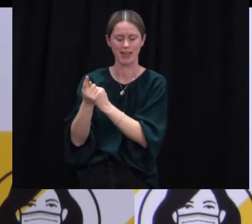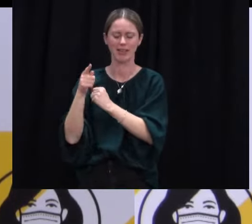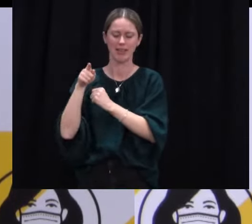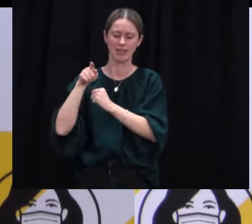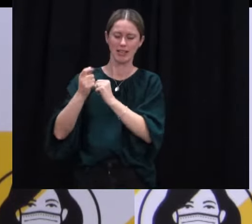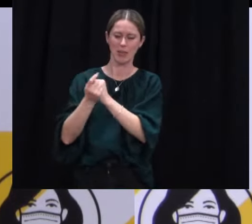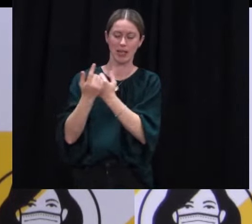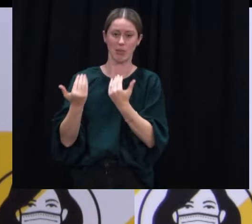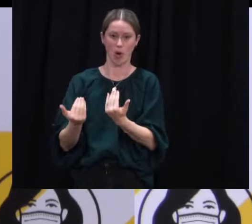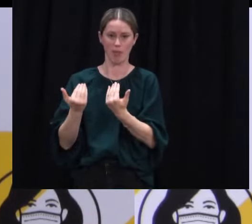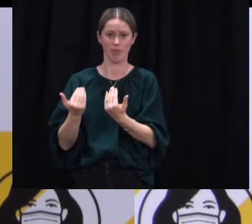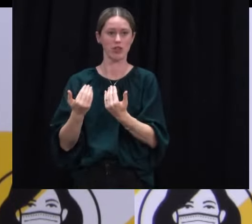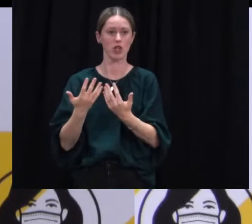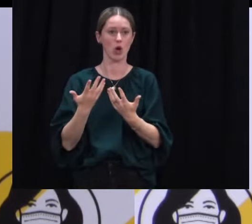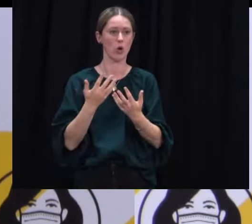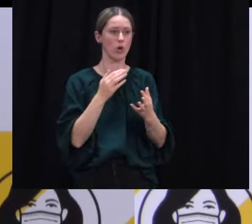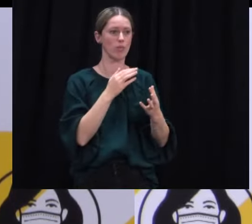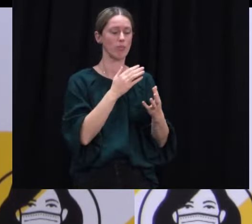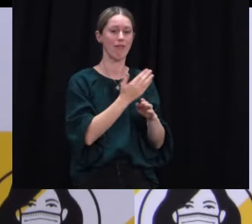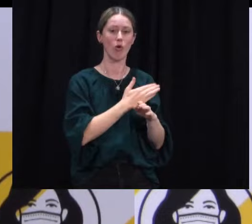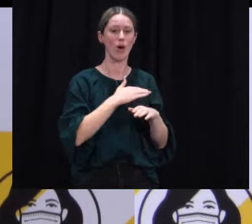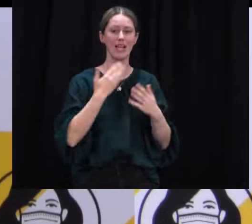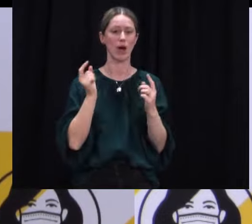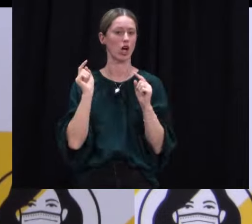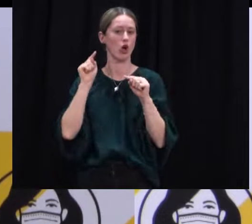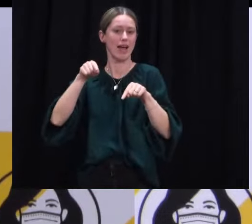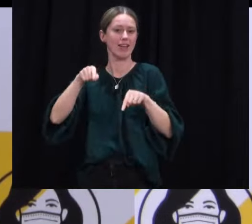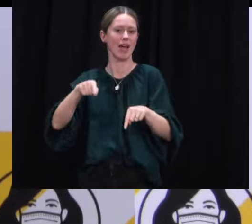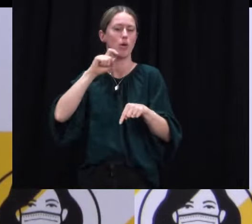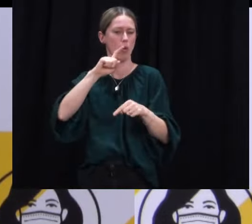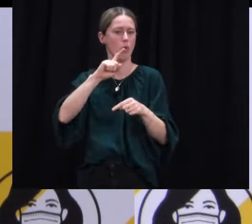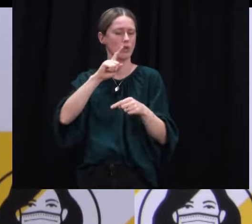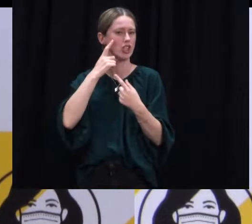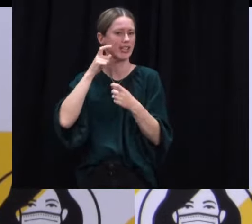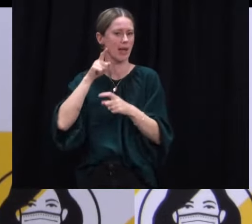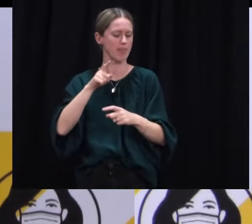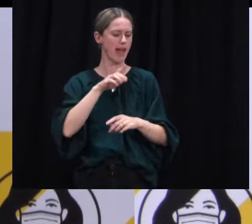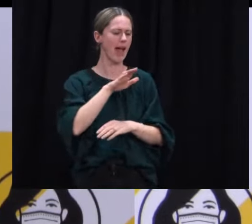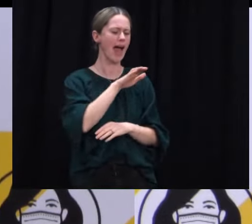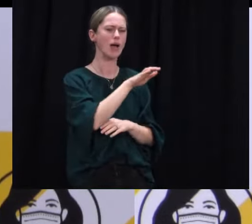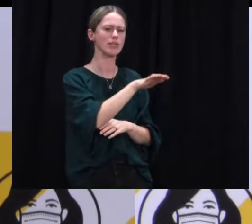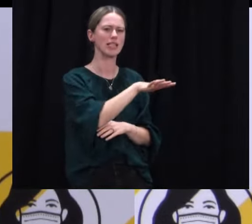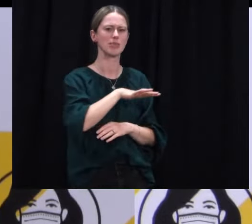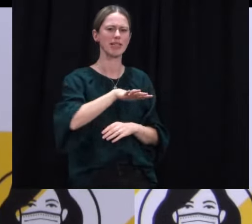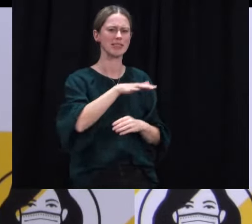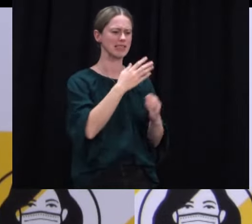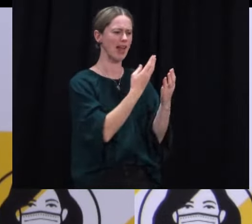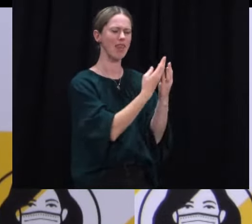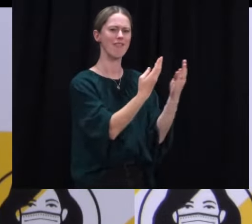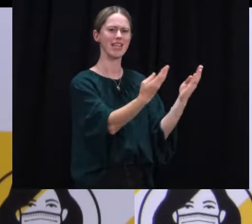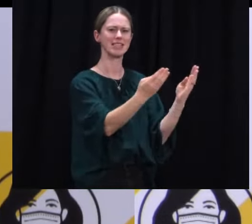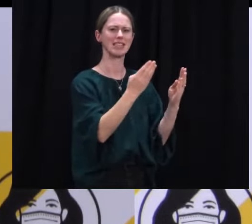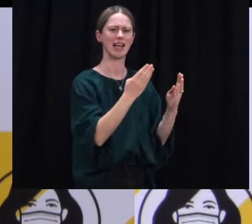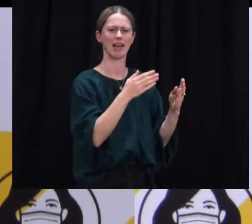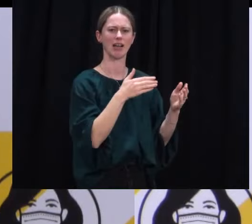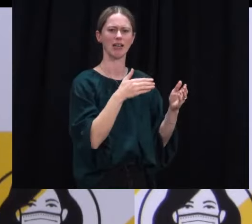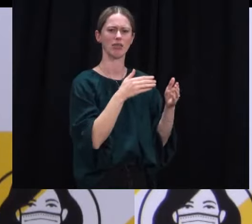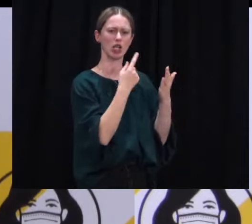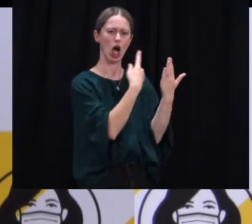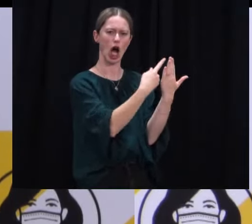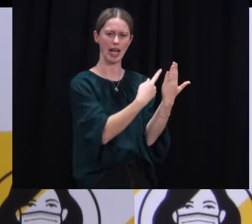So before anyone else went into that facility, that would be clear. In terms of outdoor spaces, the fencing guidance for managed